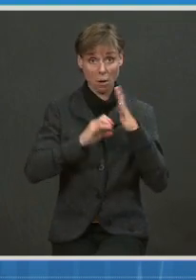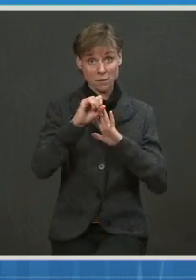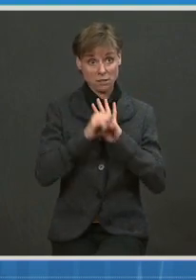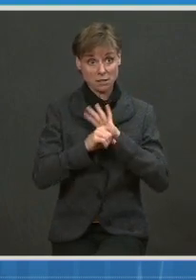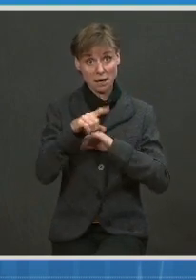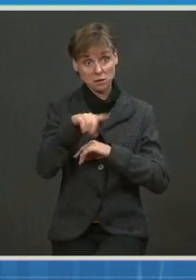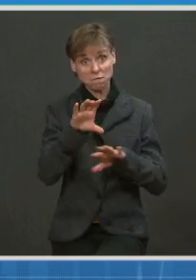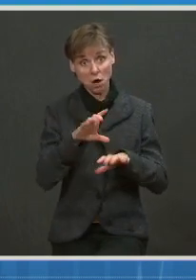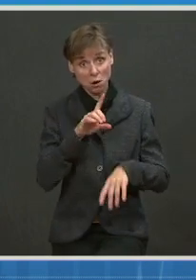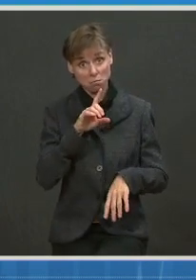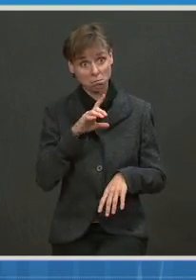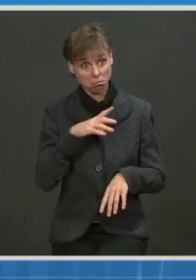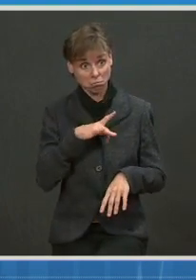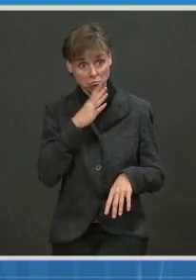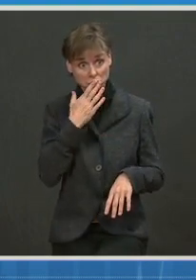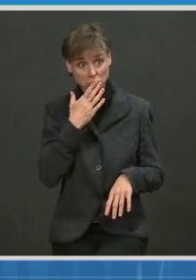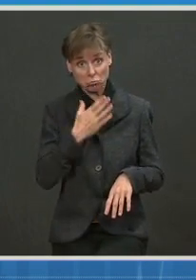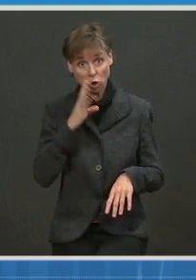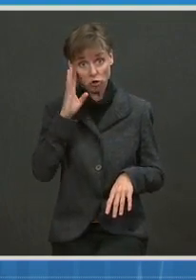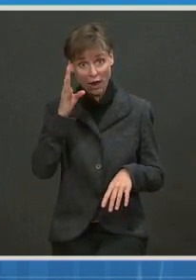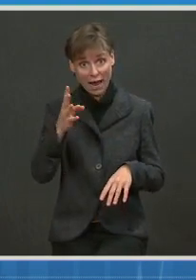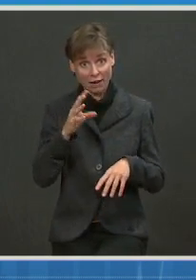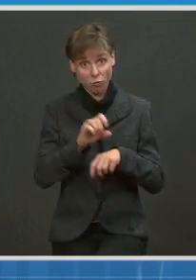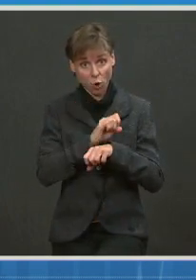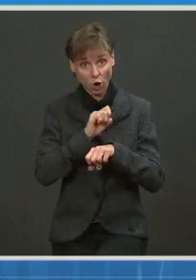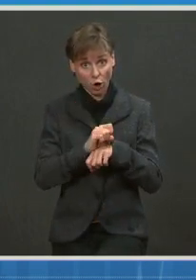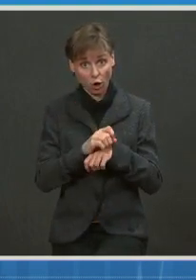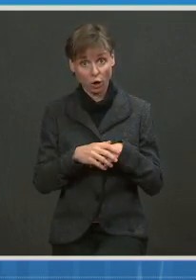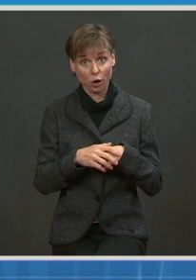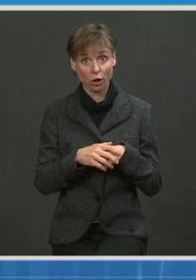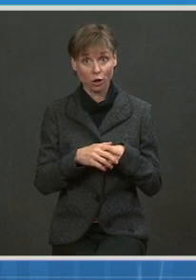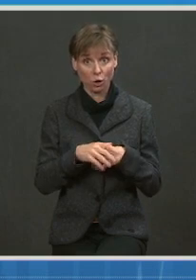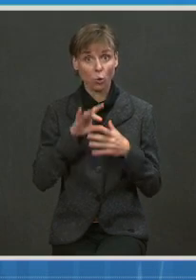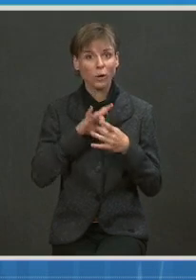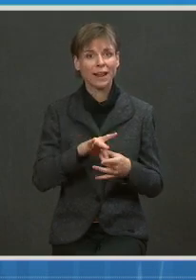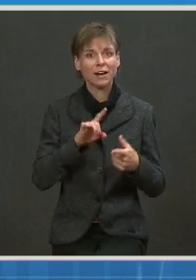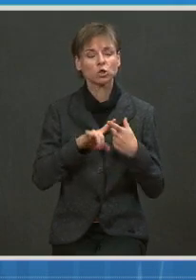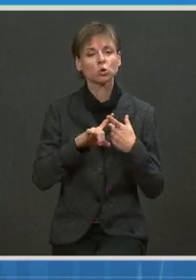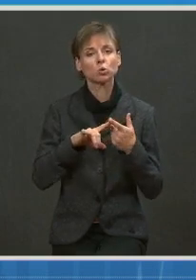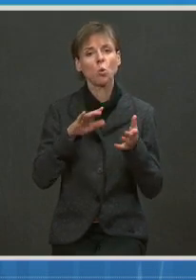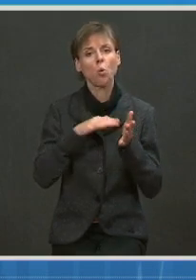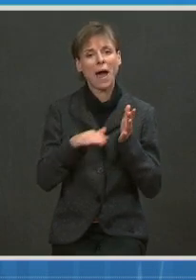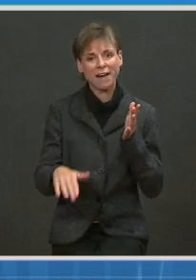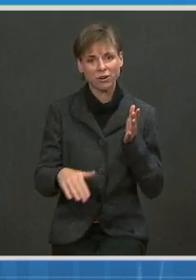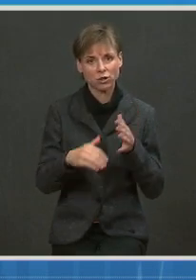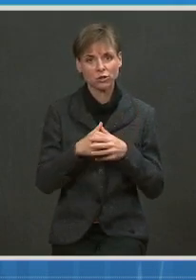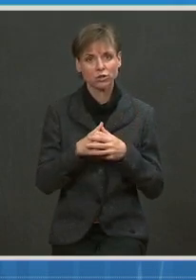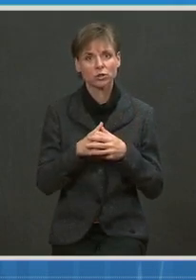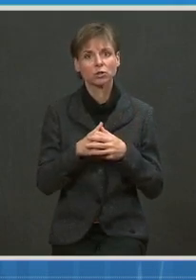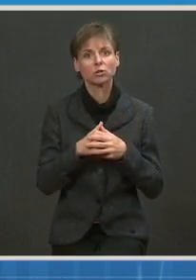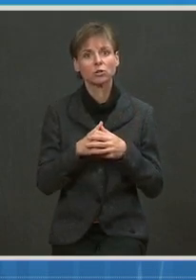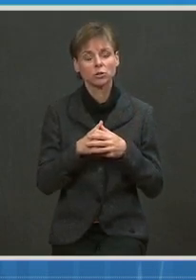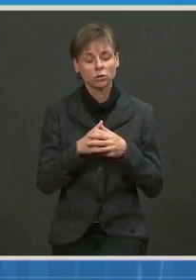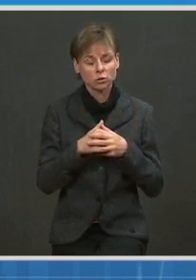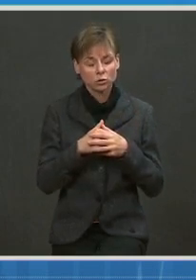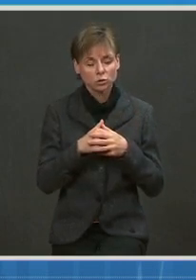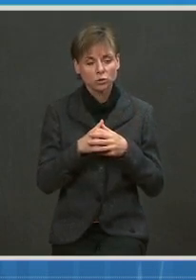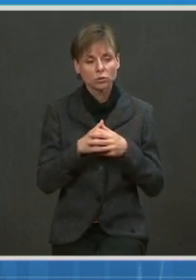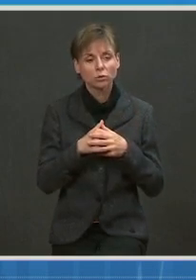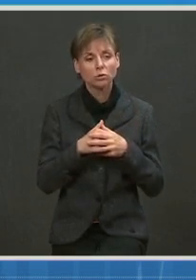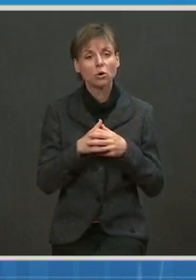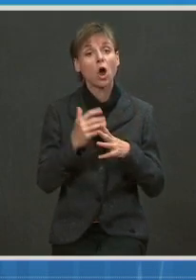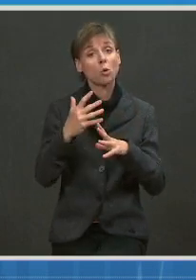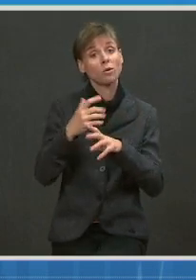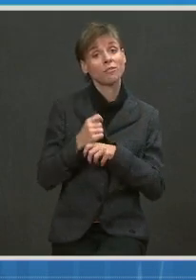some creative work around CLIA waivers, and we have seen some work from the Department of Health and